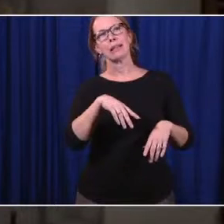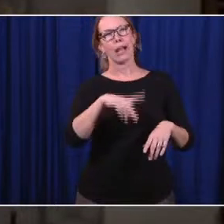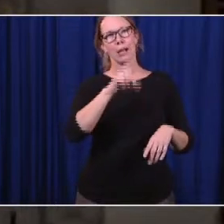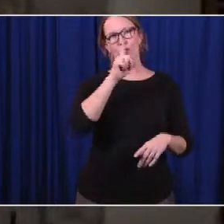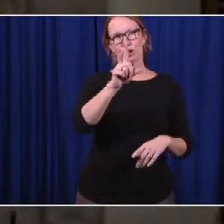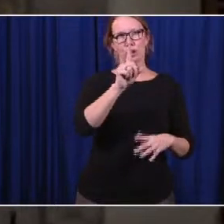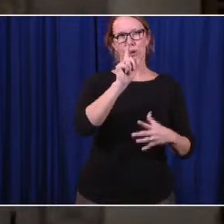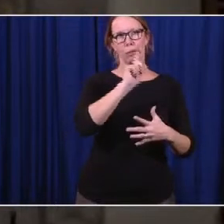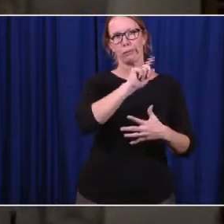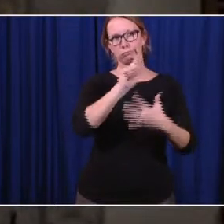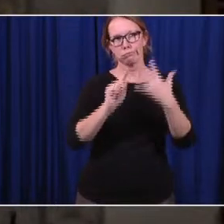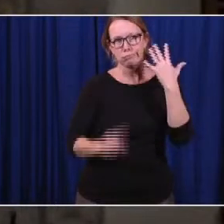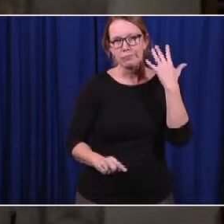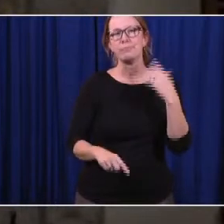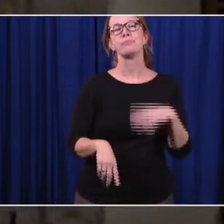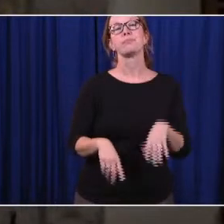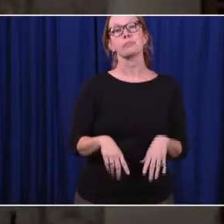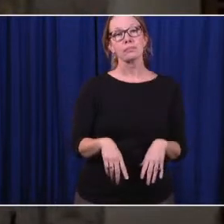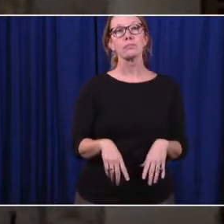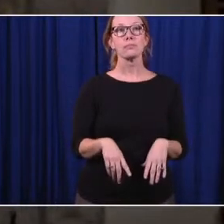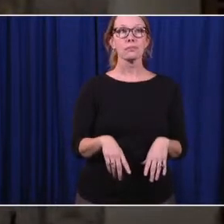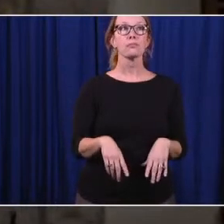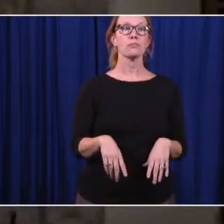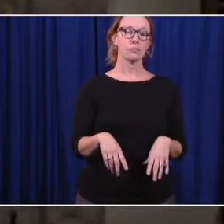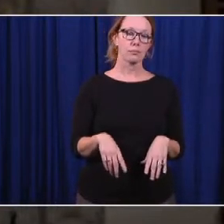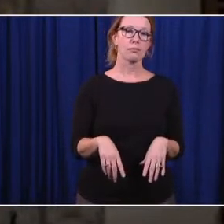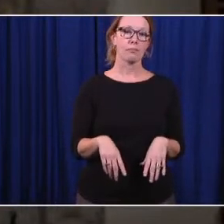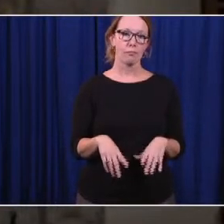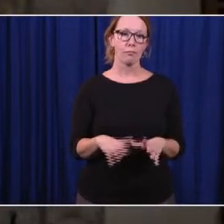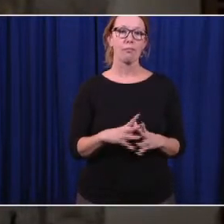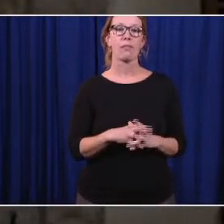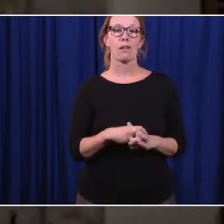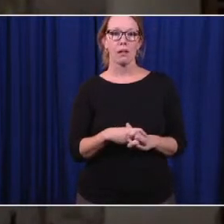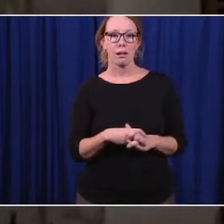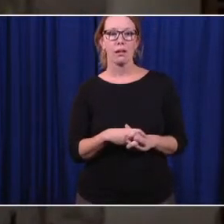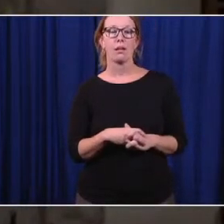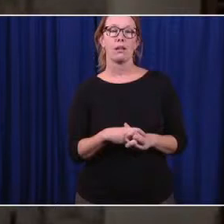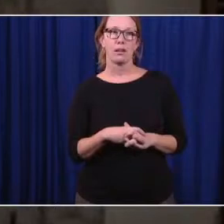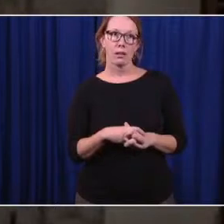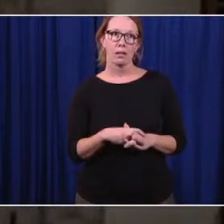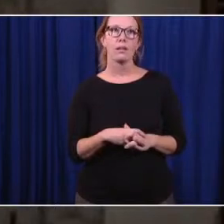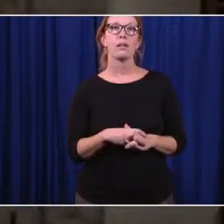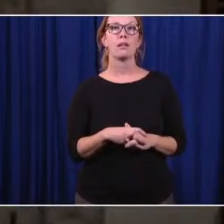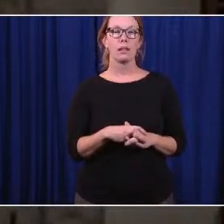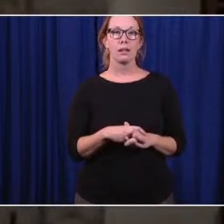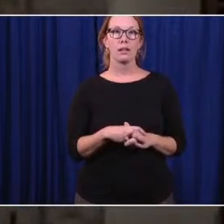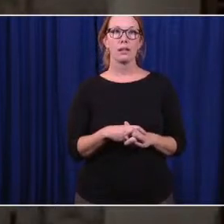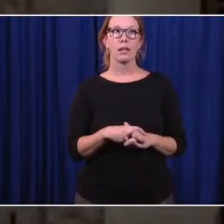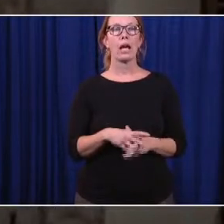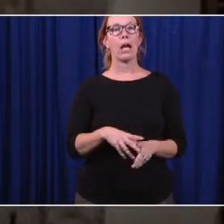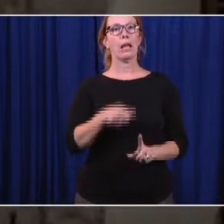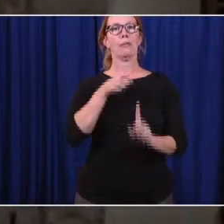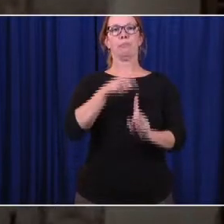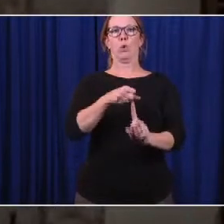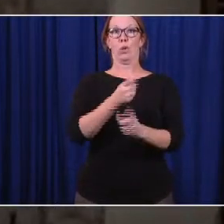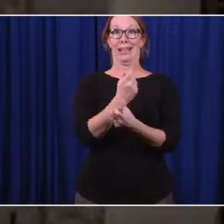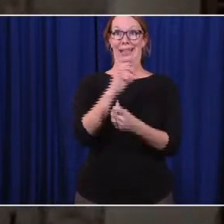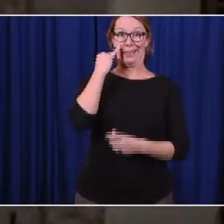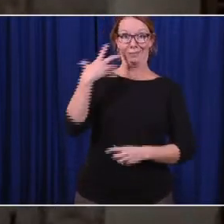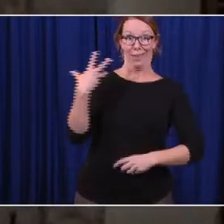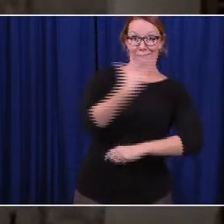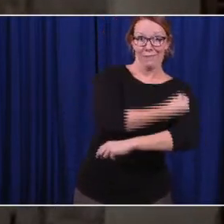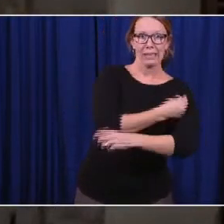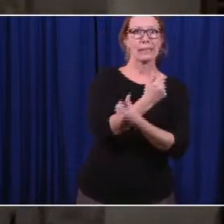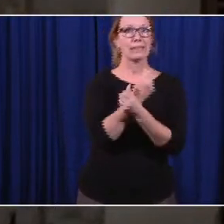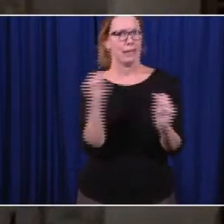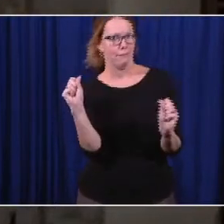sure, as they talk about it. But he went out of his way to talk about the safety of it, and that this is